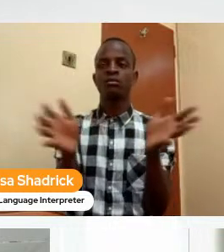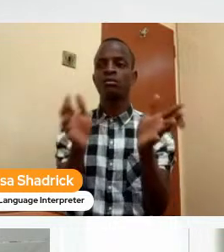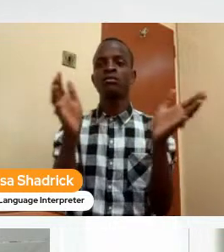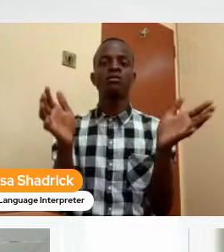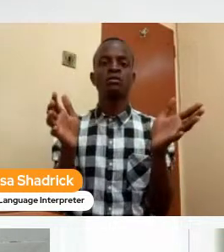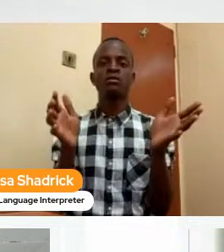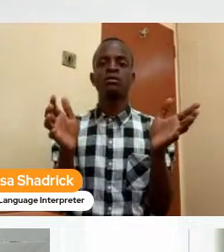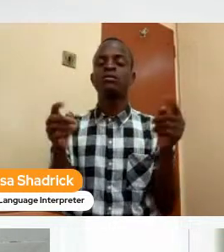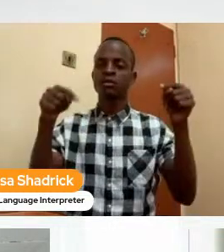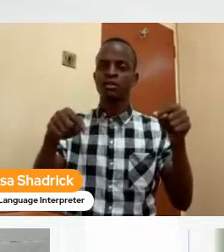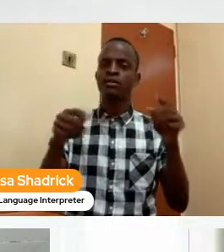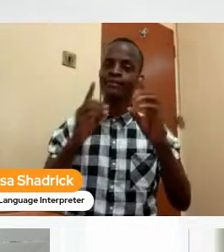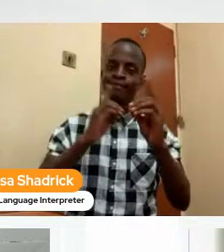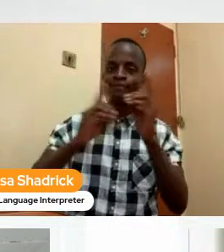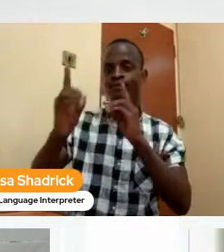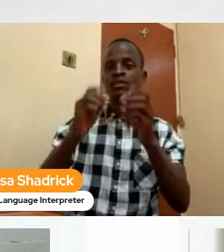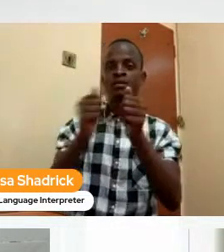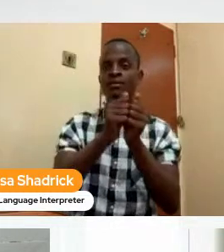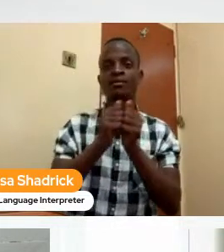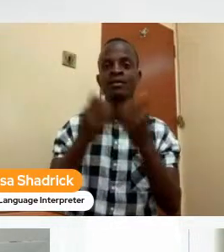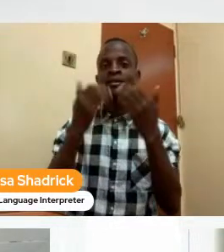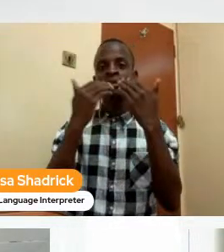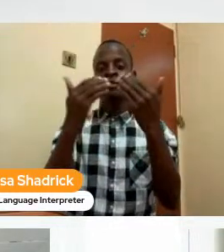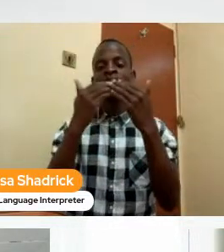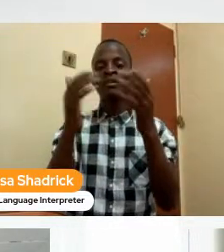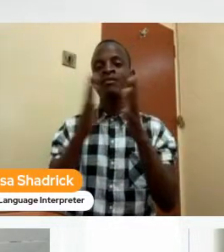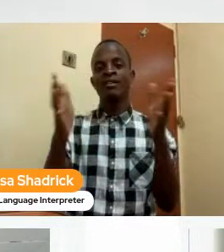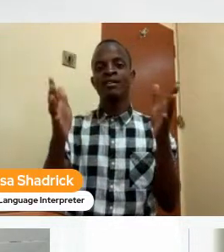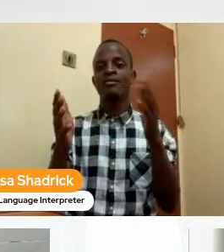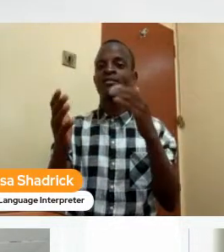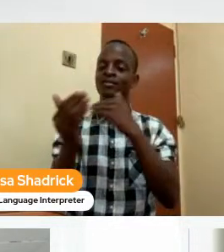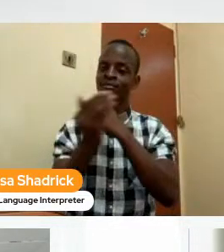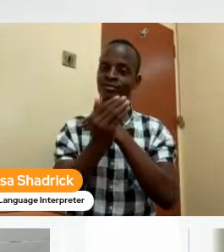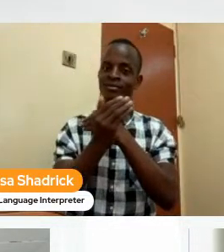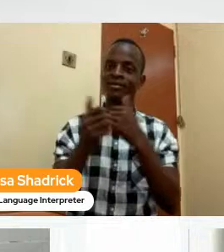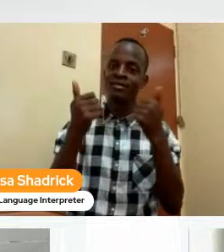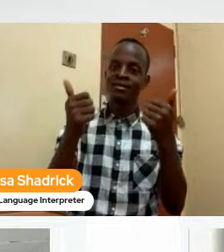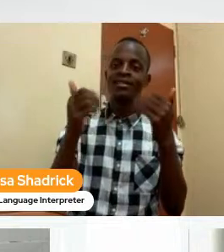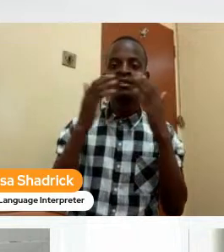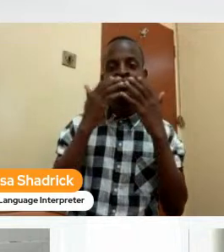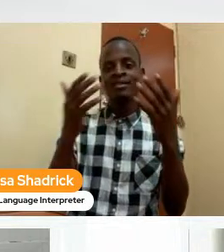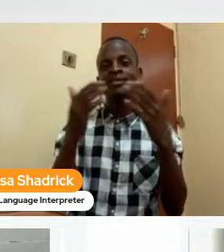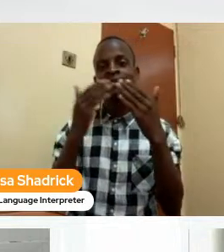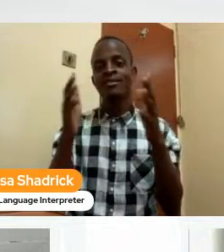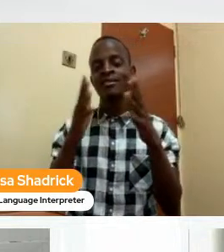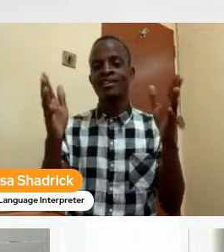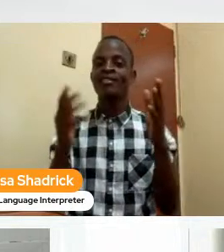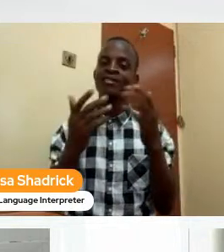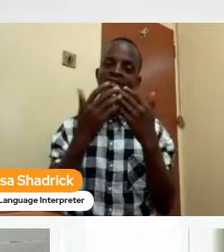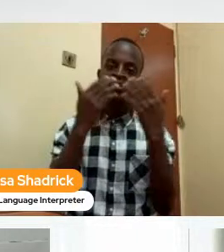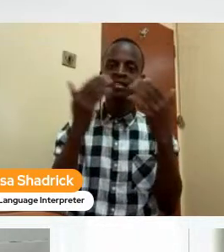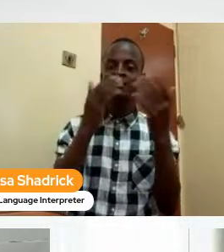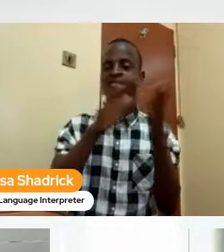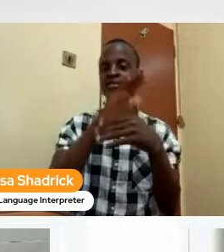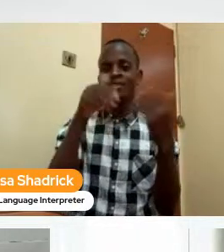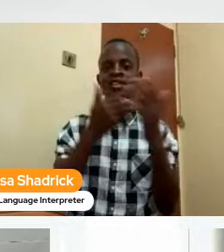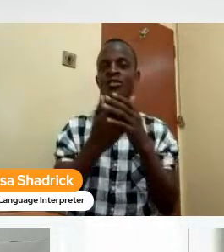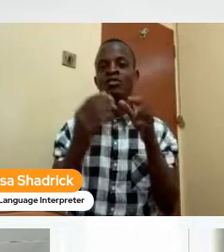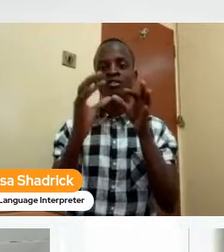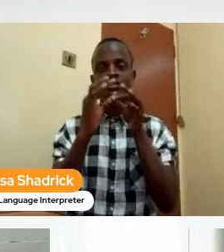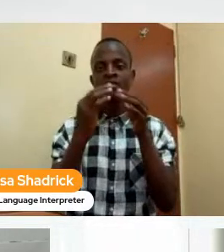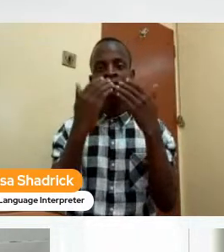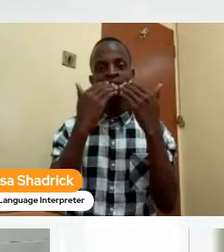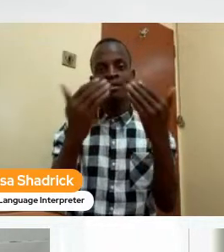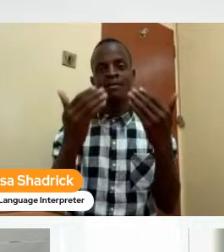has always been. Thank you for this platform, Linda. Yeah, and thank you to everybody that tuned up and